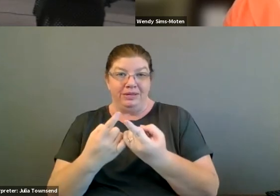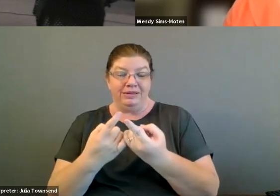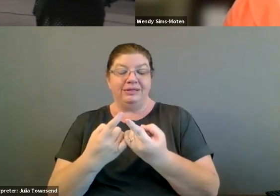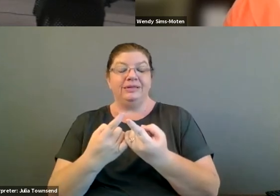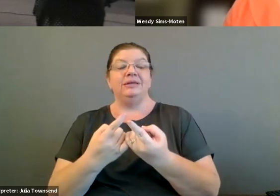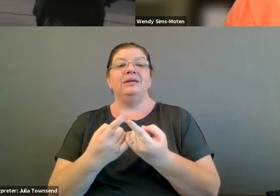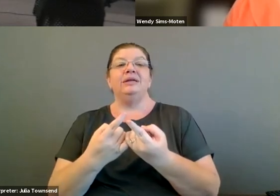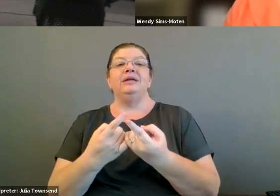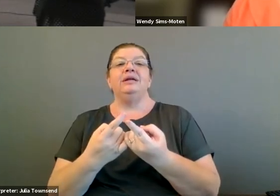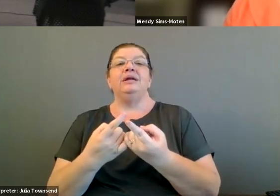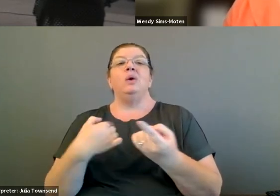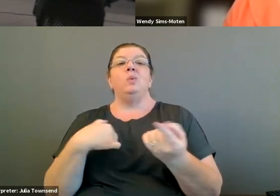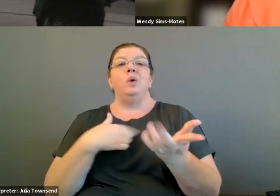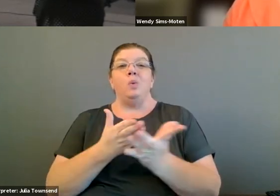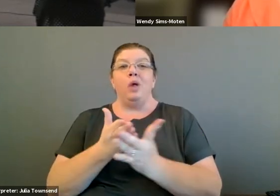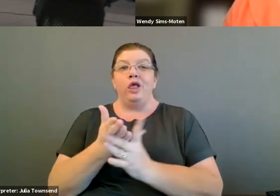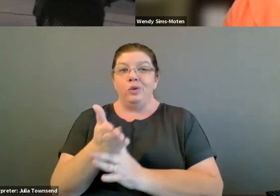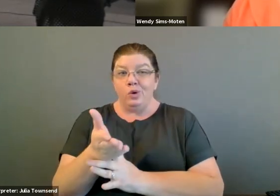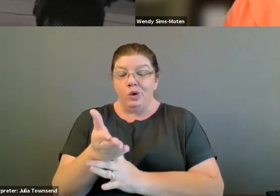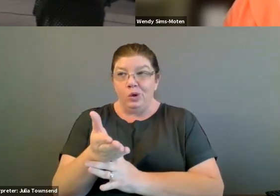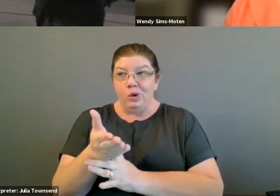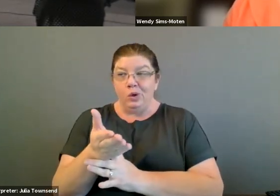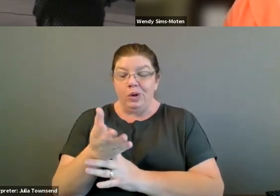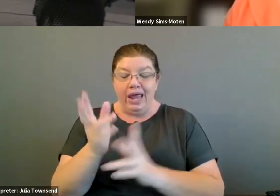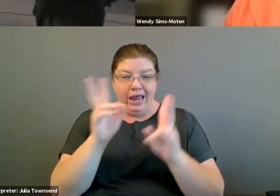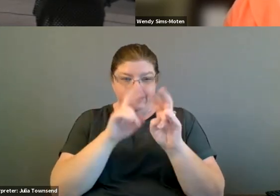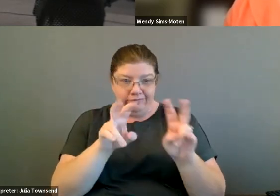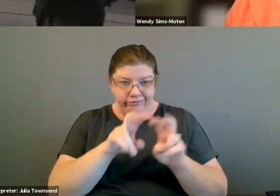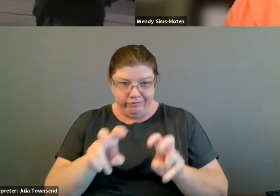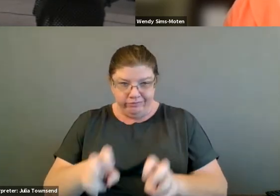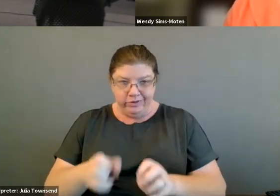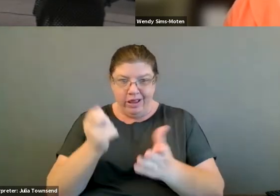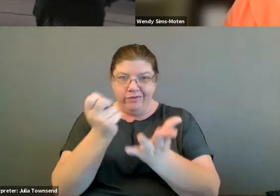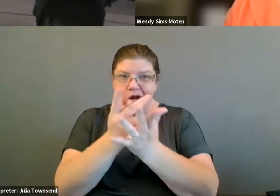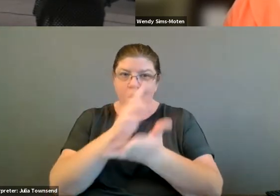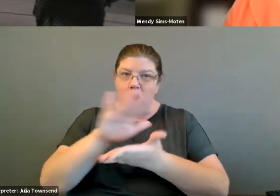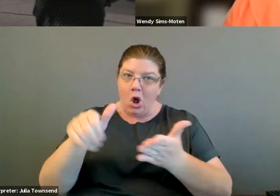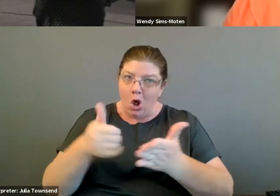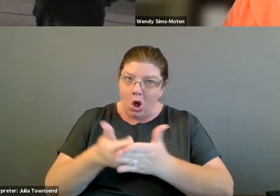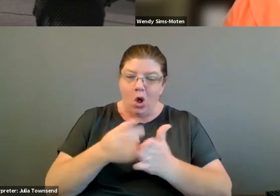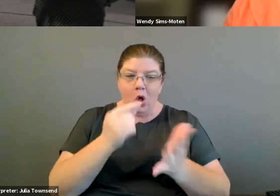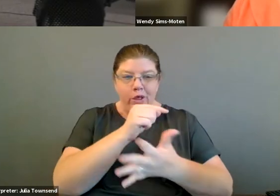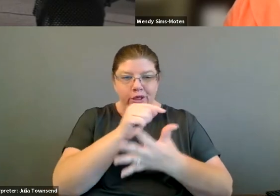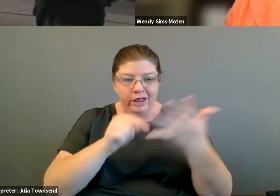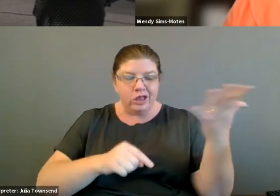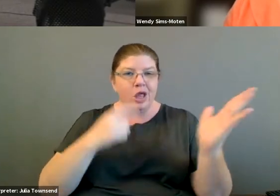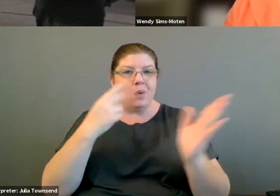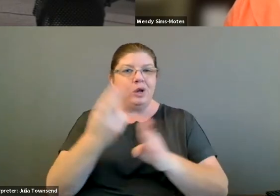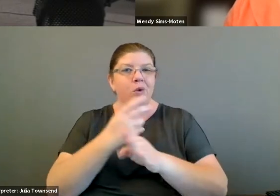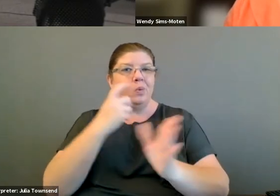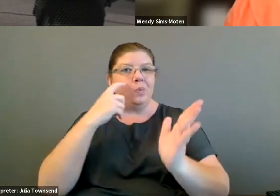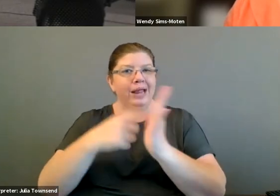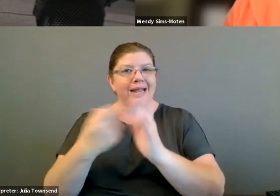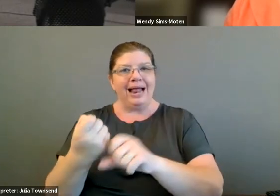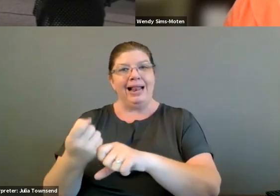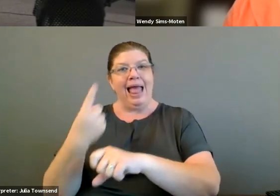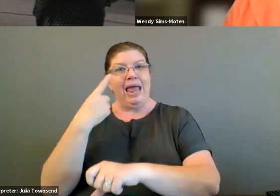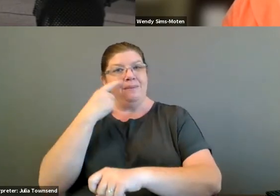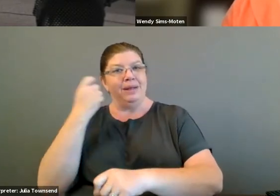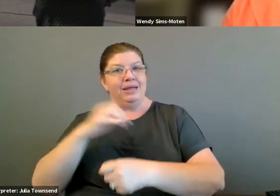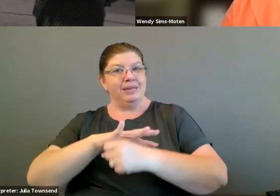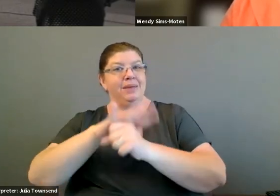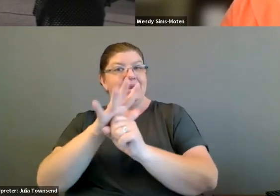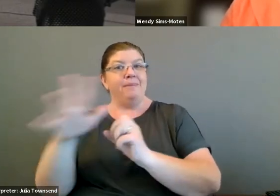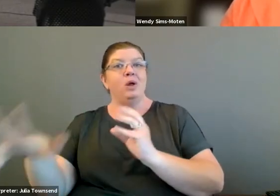we went through and vetted all of the platforms that we use, recognizing that last year, because of the pandemic, we